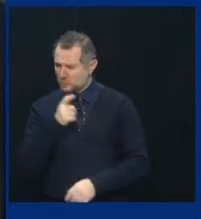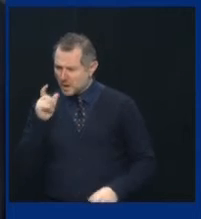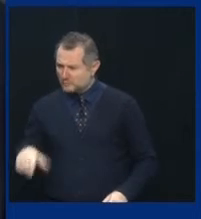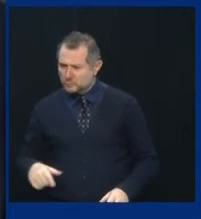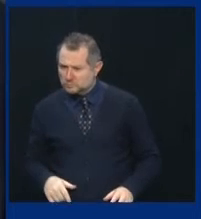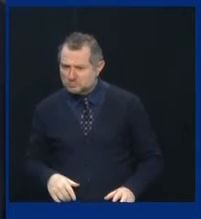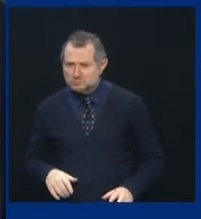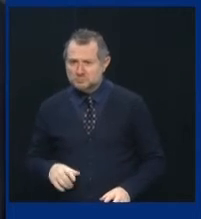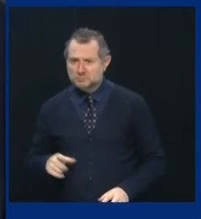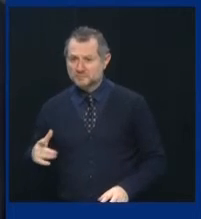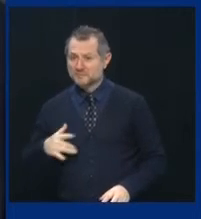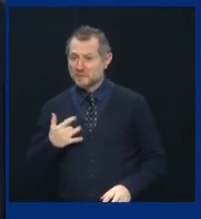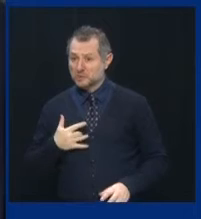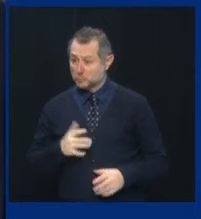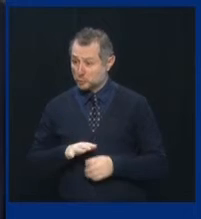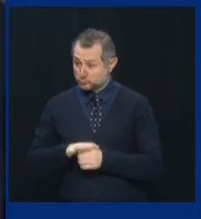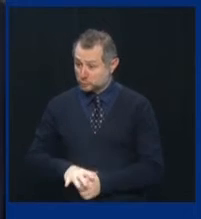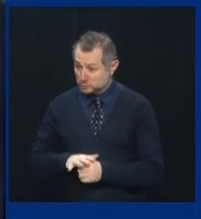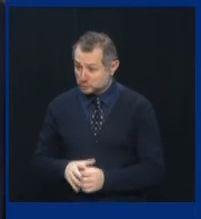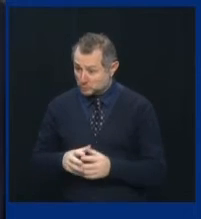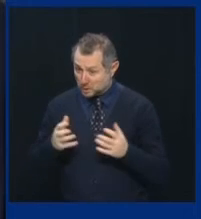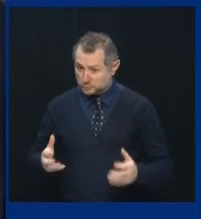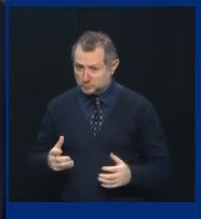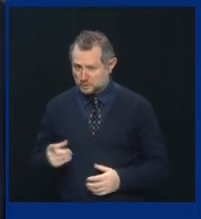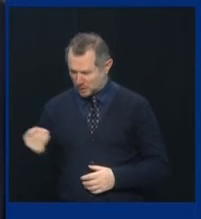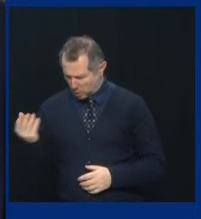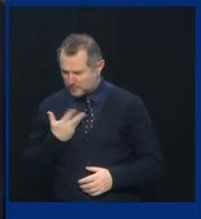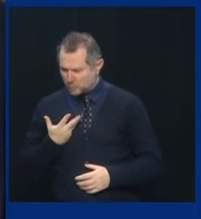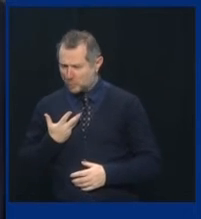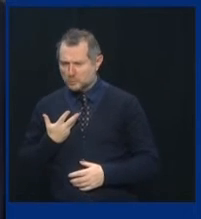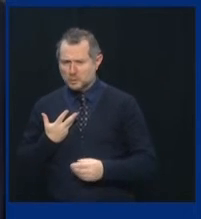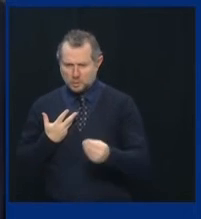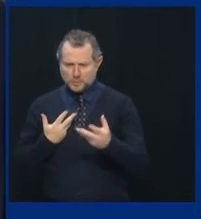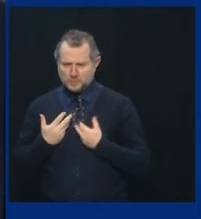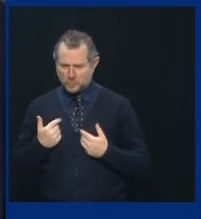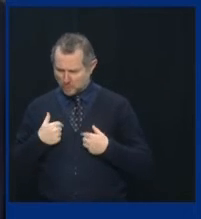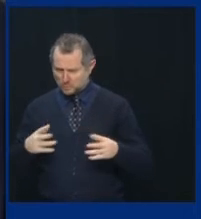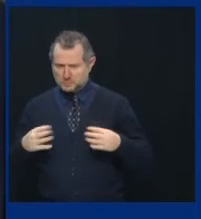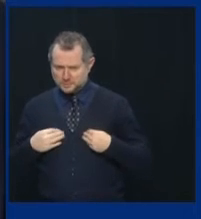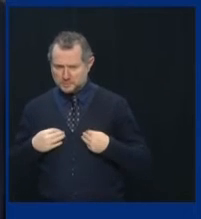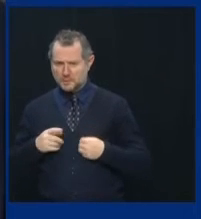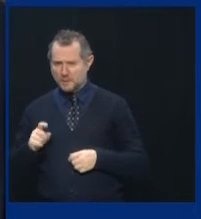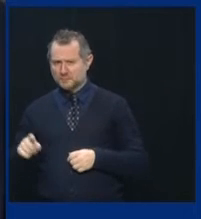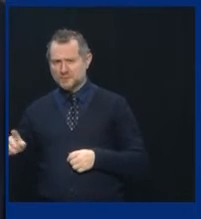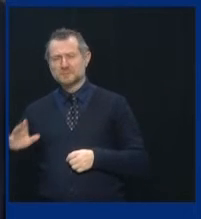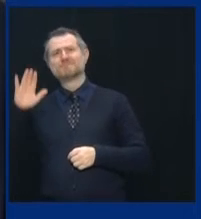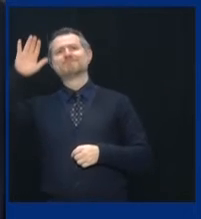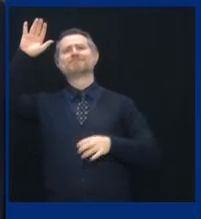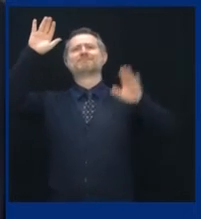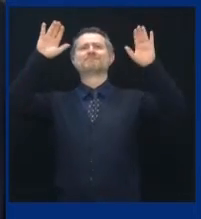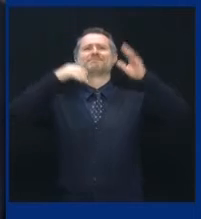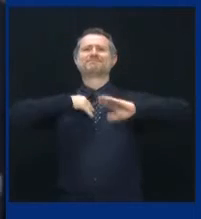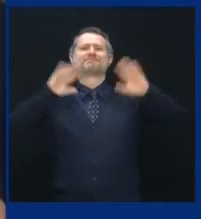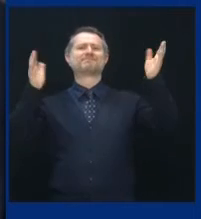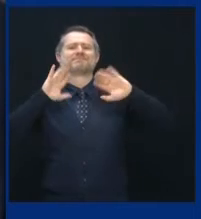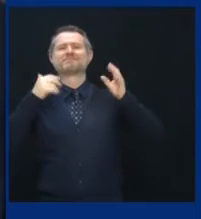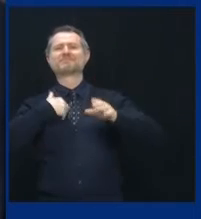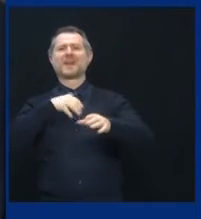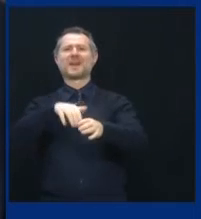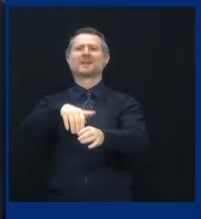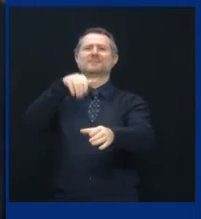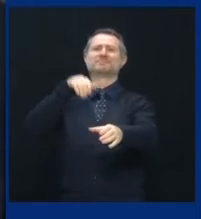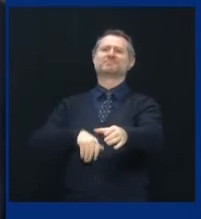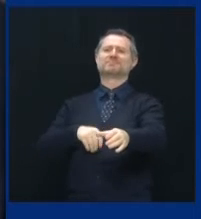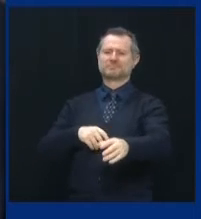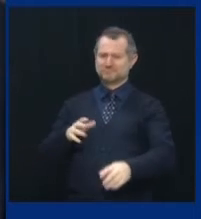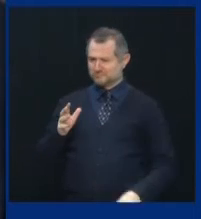pressure of doing it, I understand, fine. Then just say, I don't want to participate. And then we'll send it to